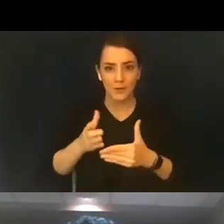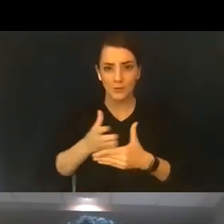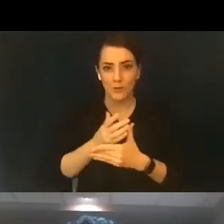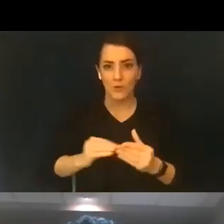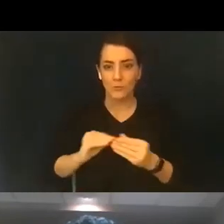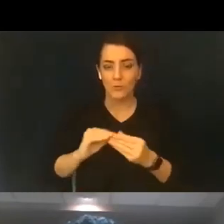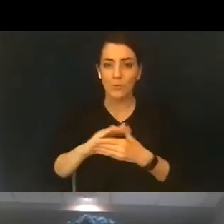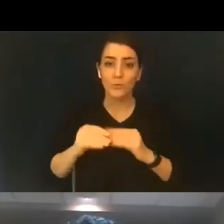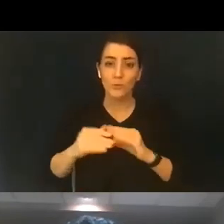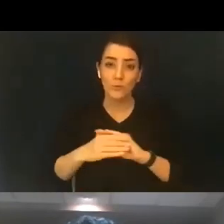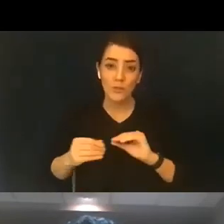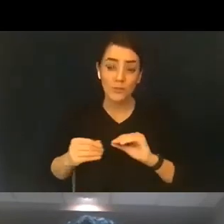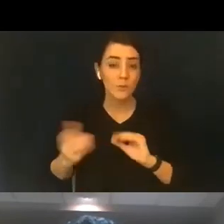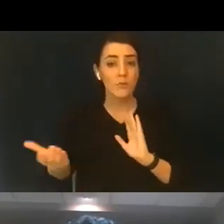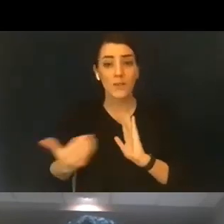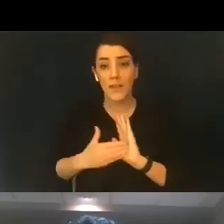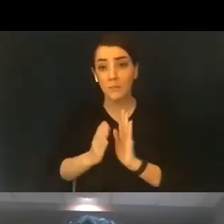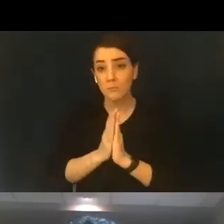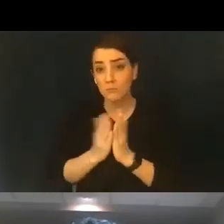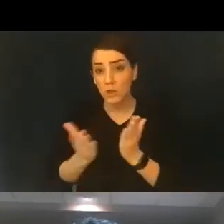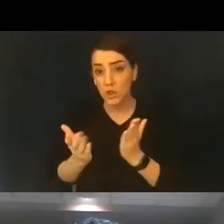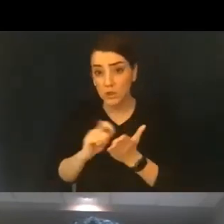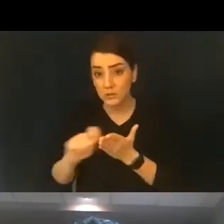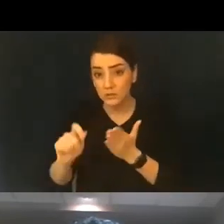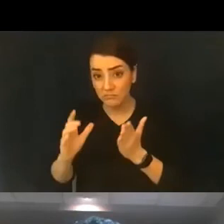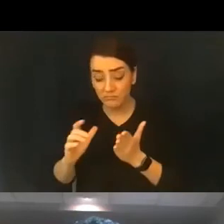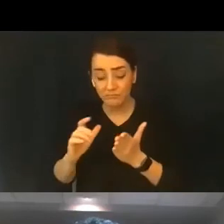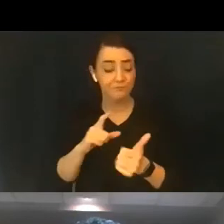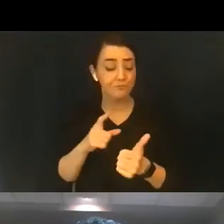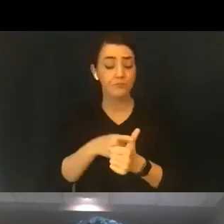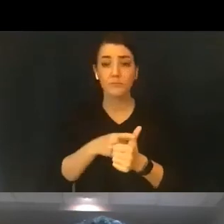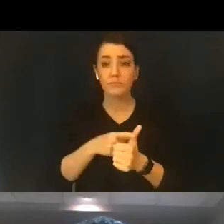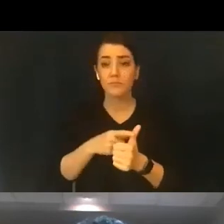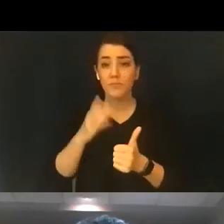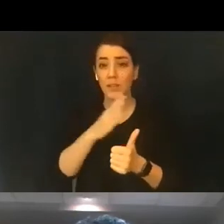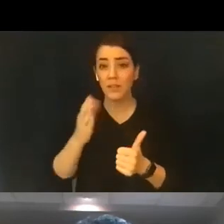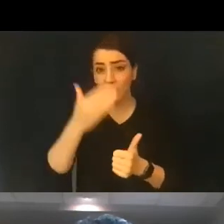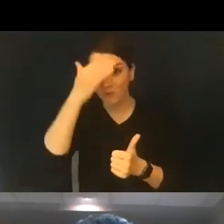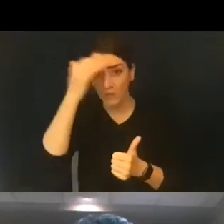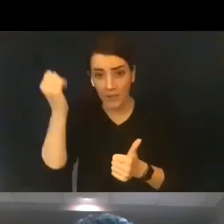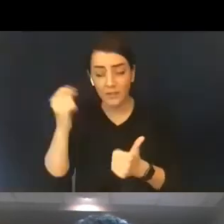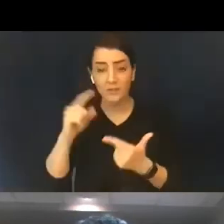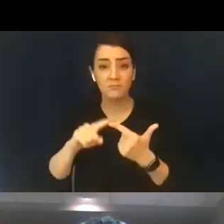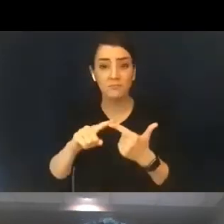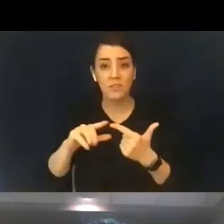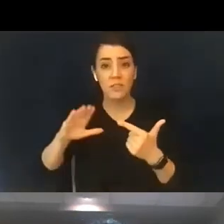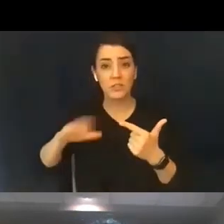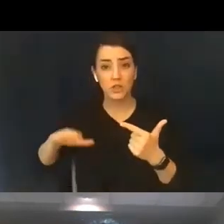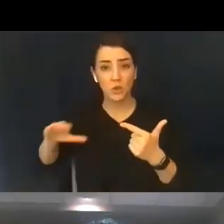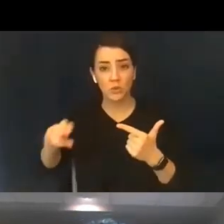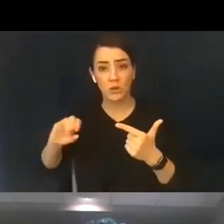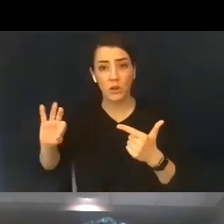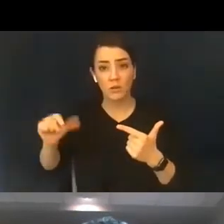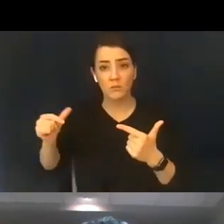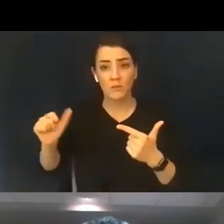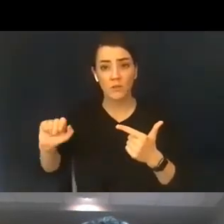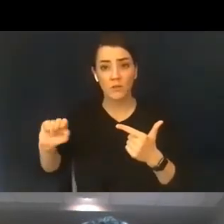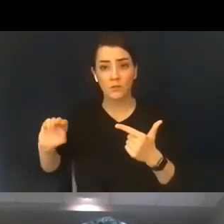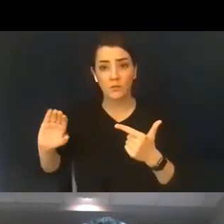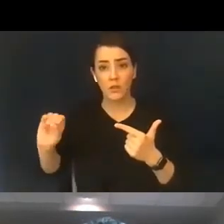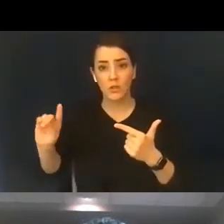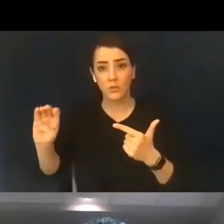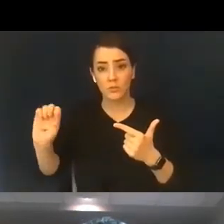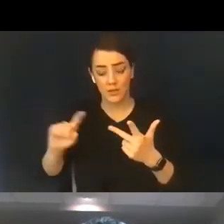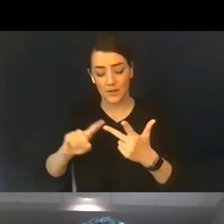books like Never Forget by Stephen Yetneck, and then you have, of course, they have the Killing Fields of